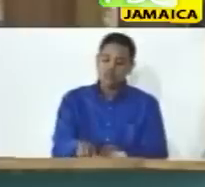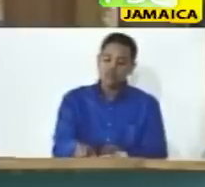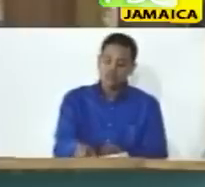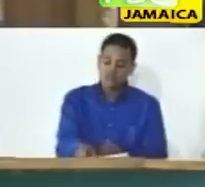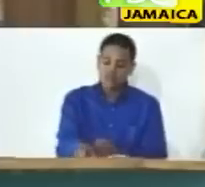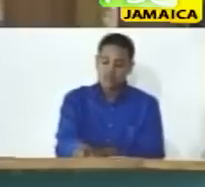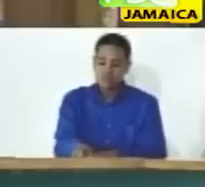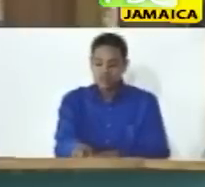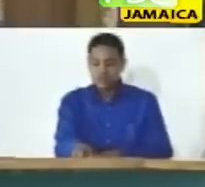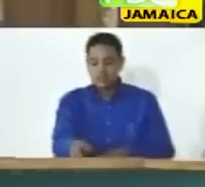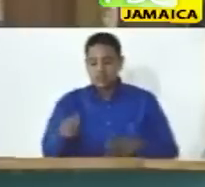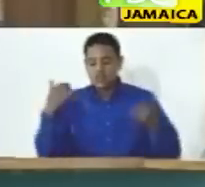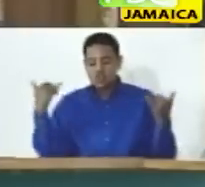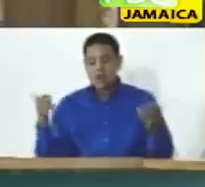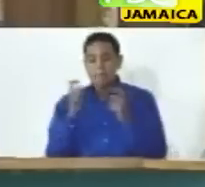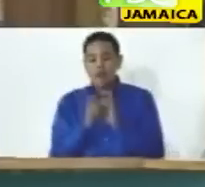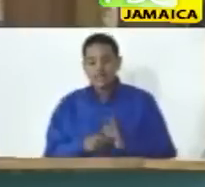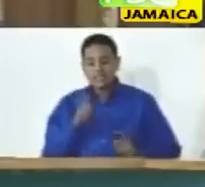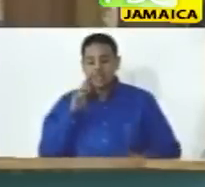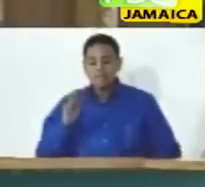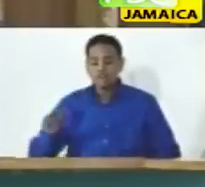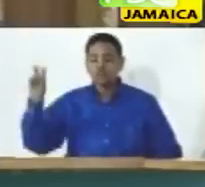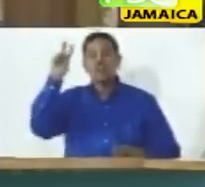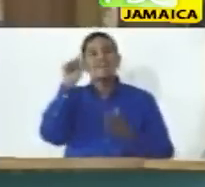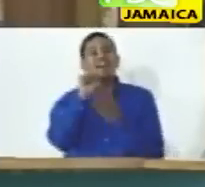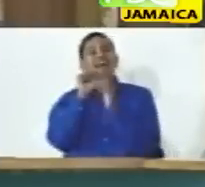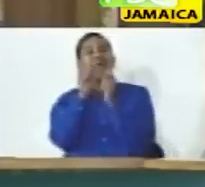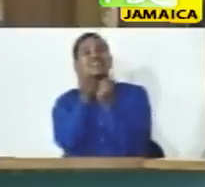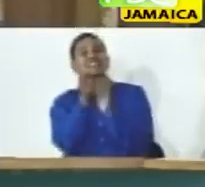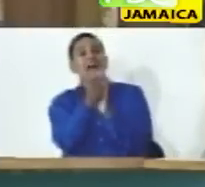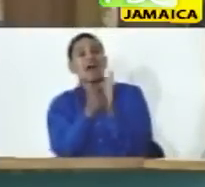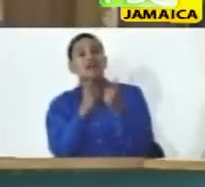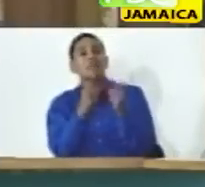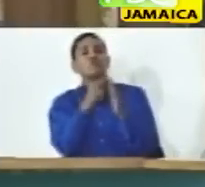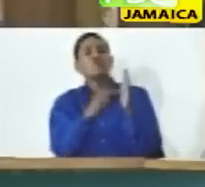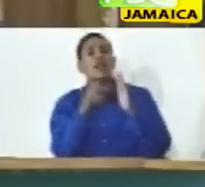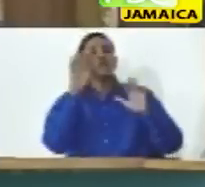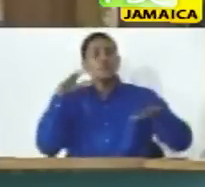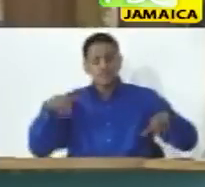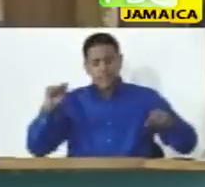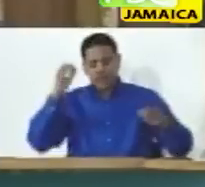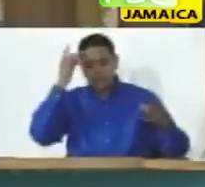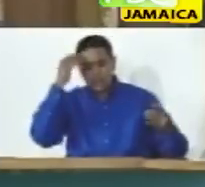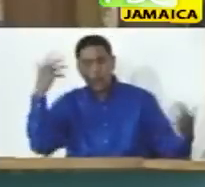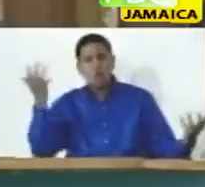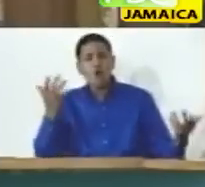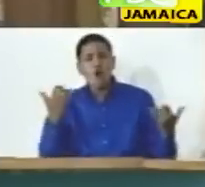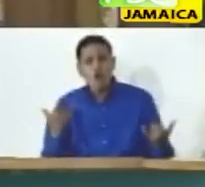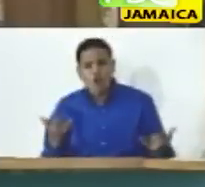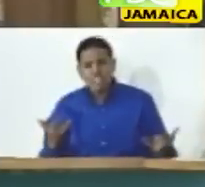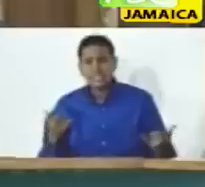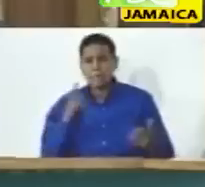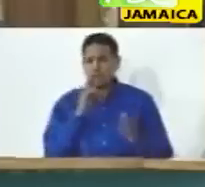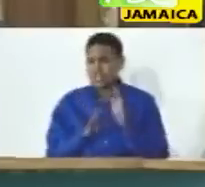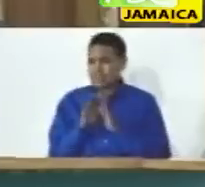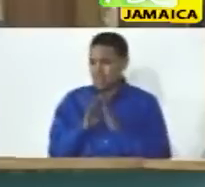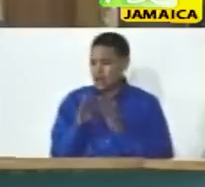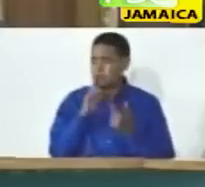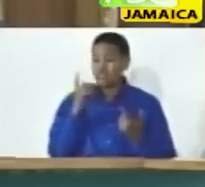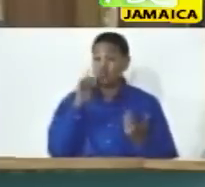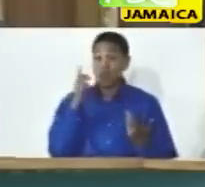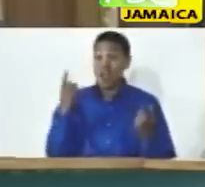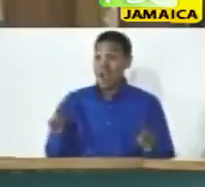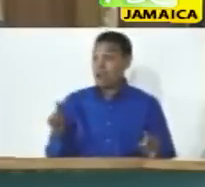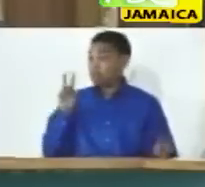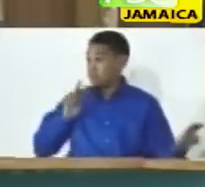the Travel Agency Act and the regulations will take into account contemporary developments that have